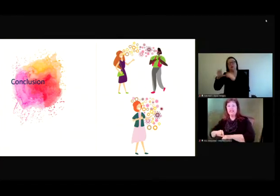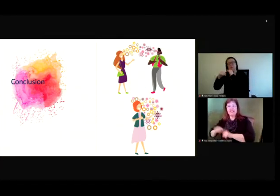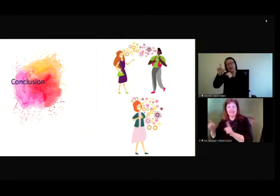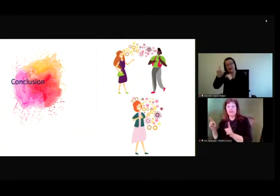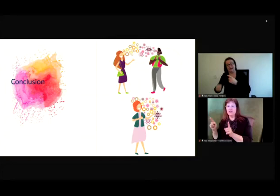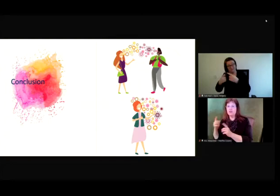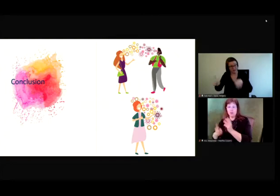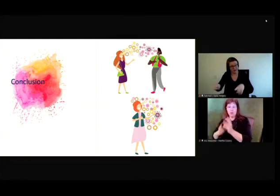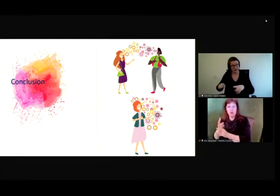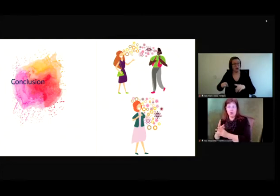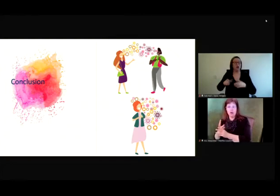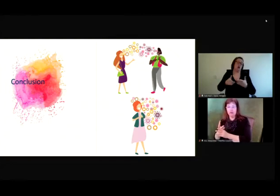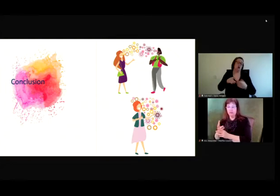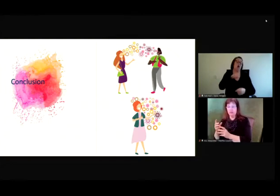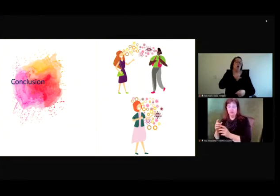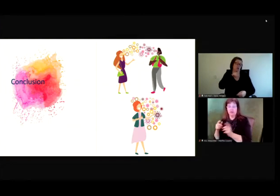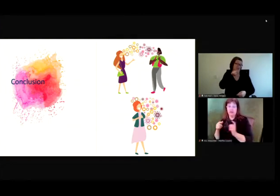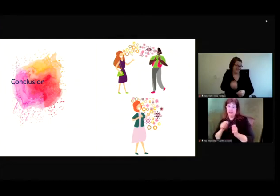preparing to speak or sign.